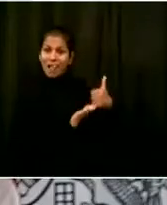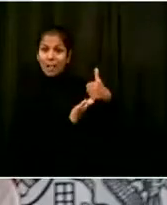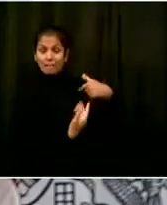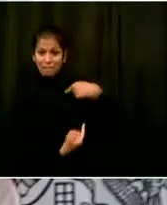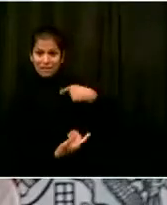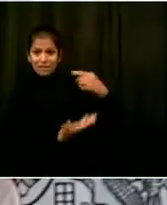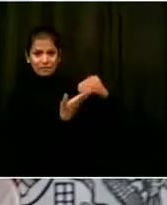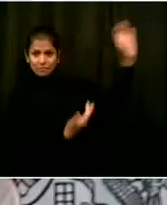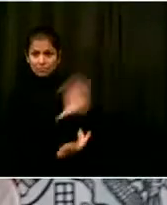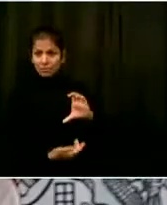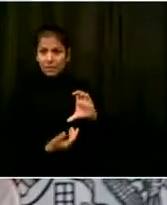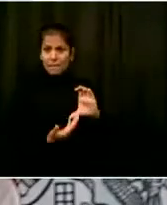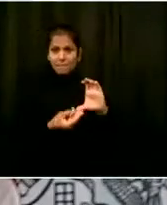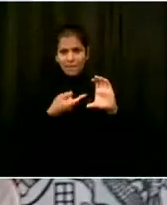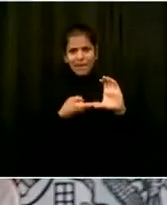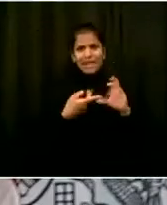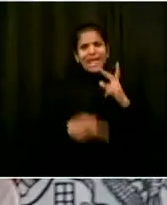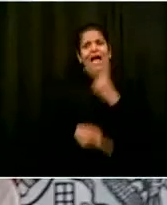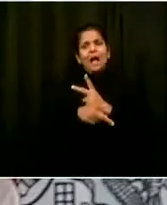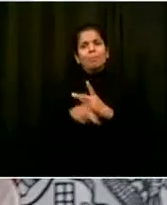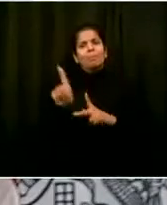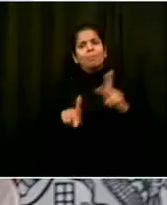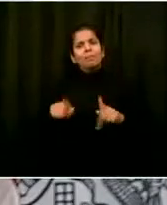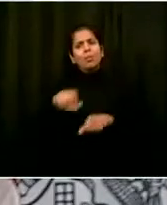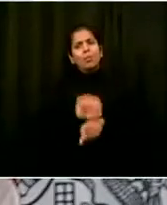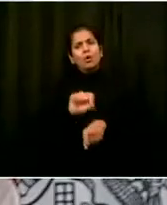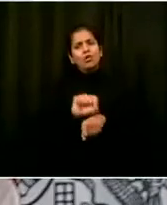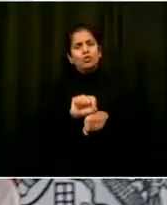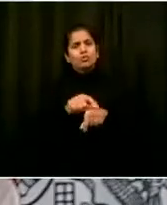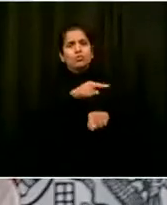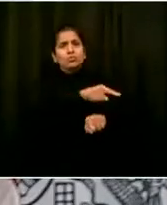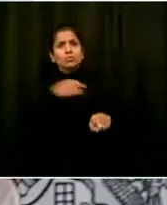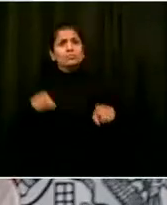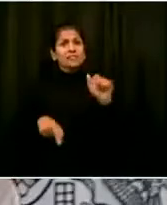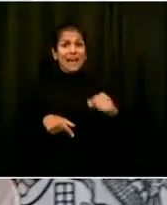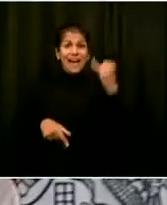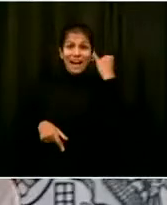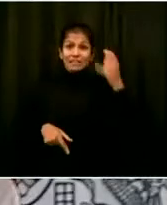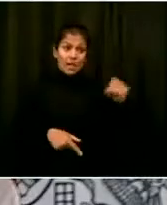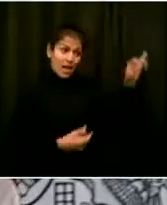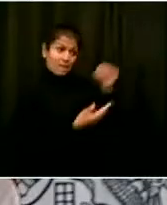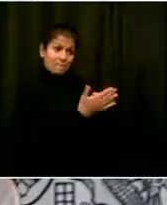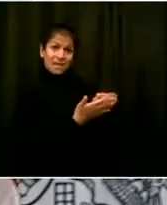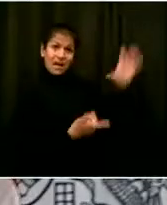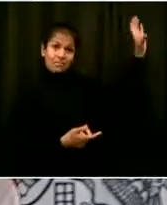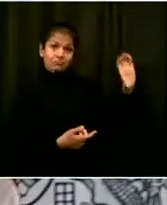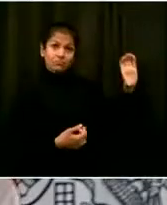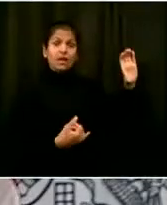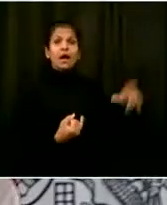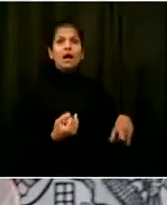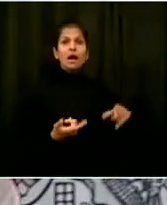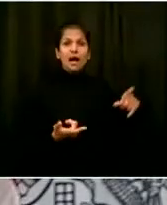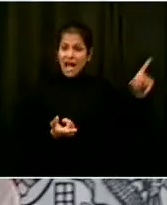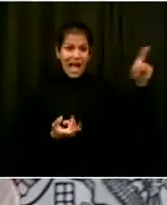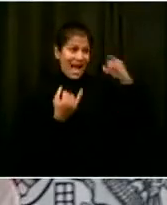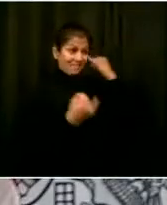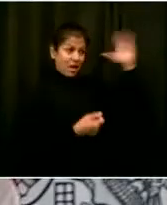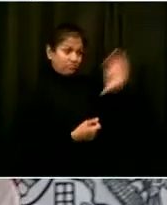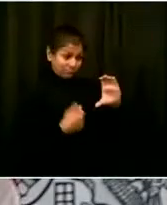lay off anyone we'll keep doing the work of serving people next is Juan from New York